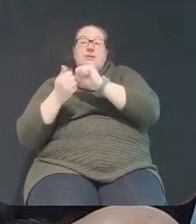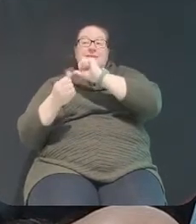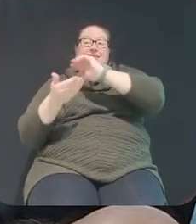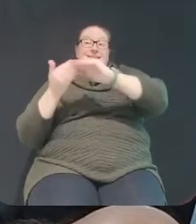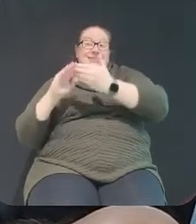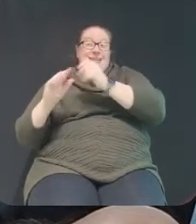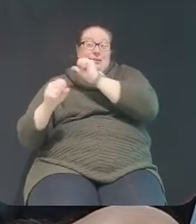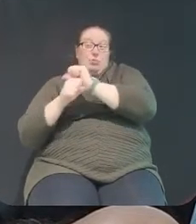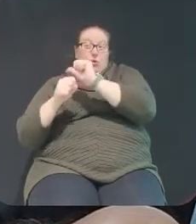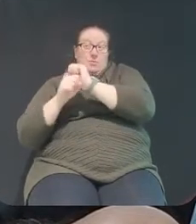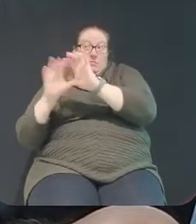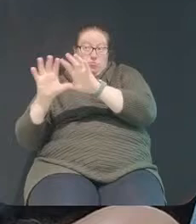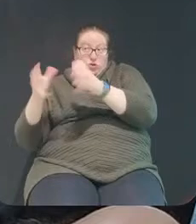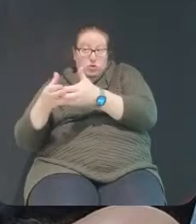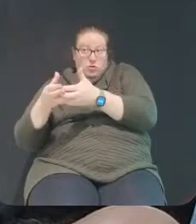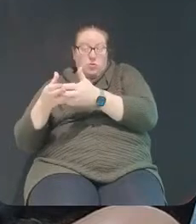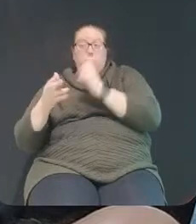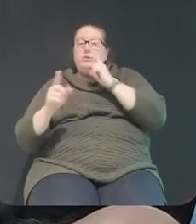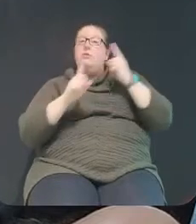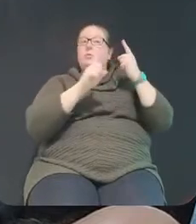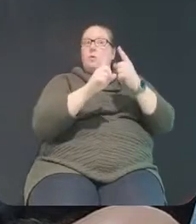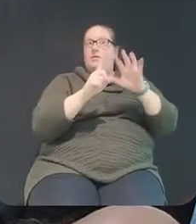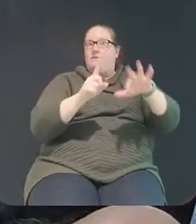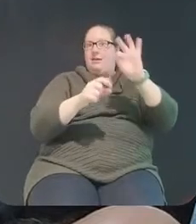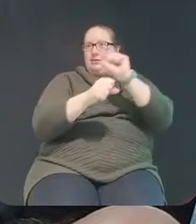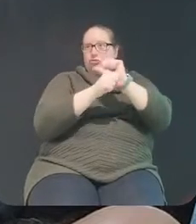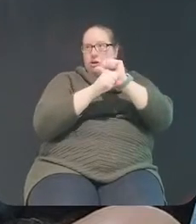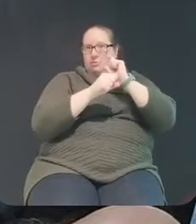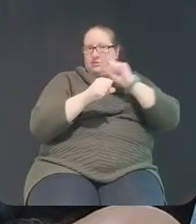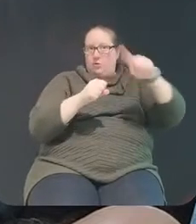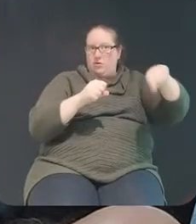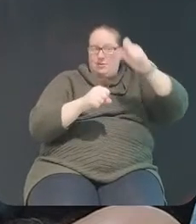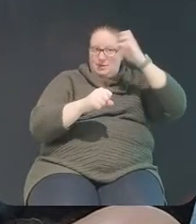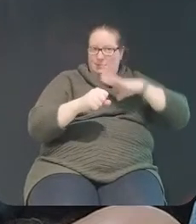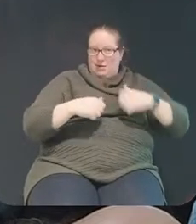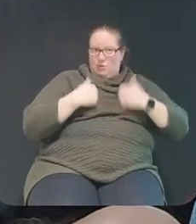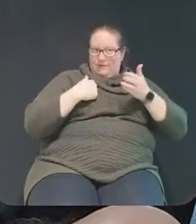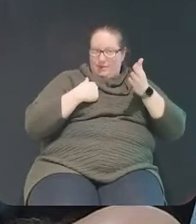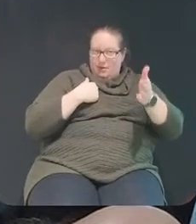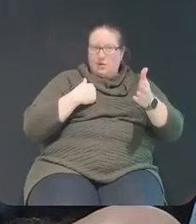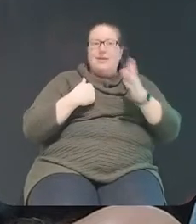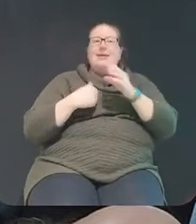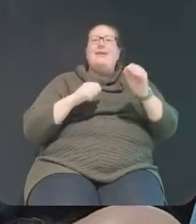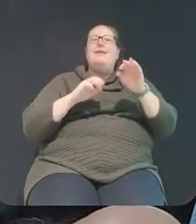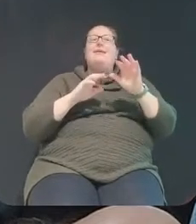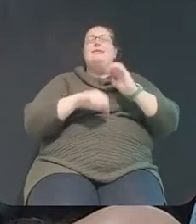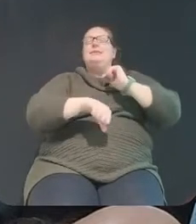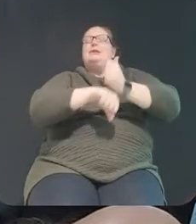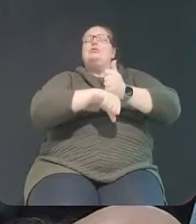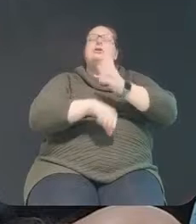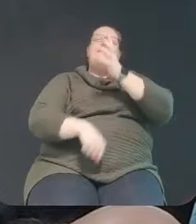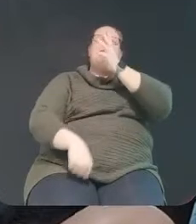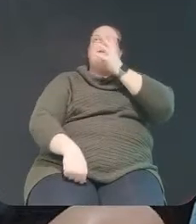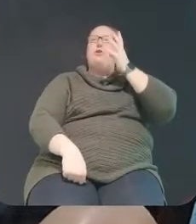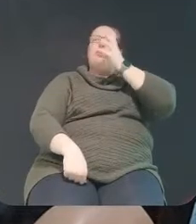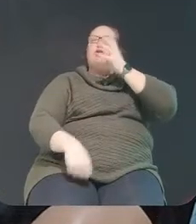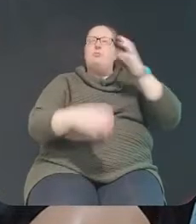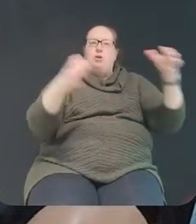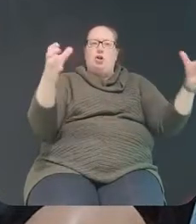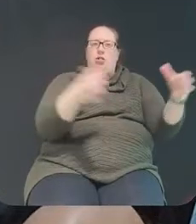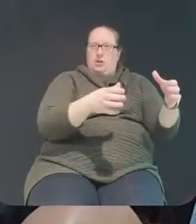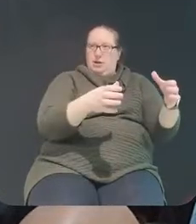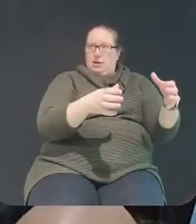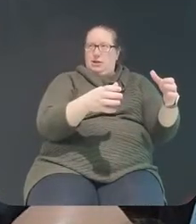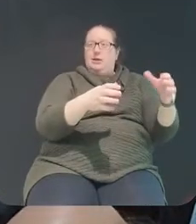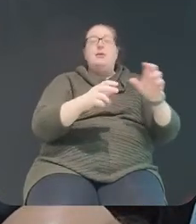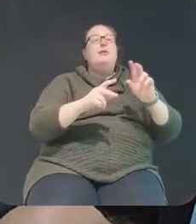with the goal of finding jobs for the men, and included the establishment of a, quote, farm colony to which residents of the lodging house